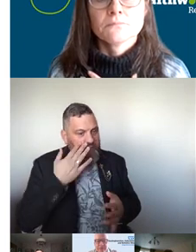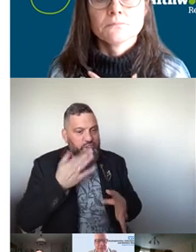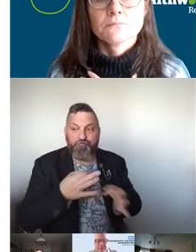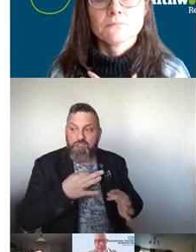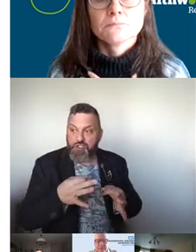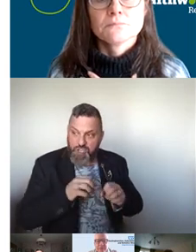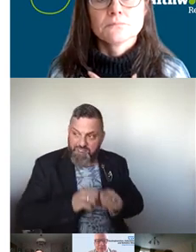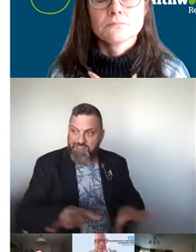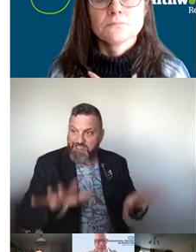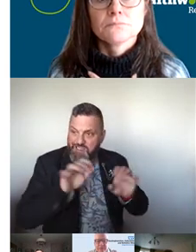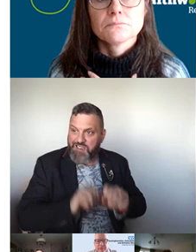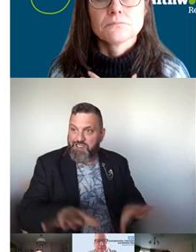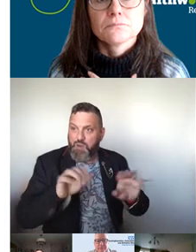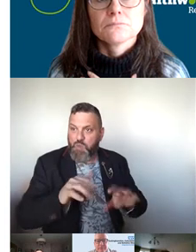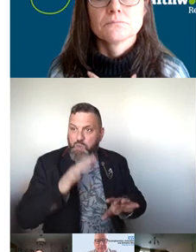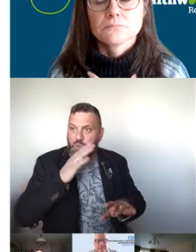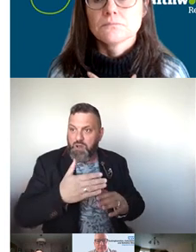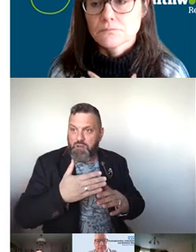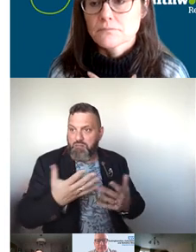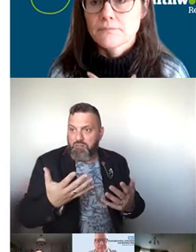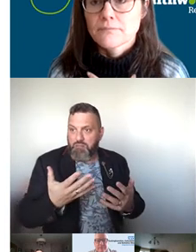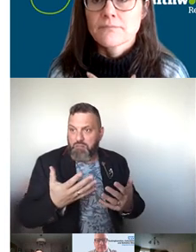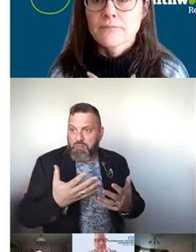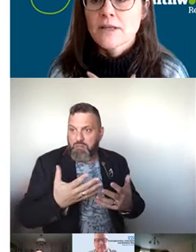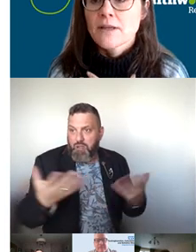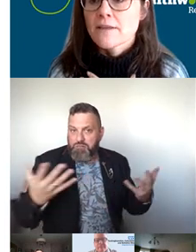greater focus on that area of work.